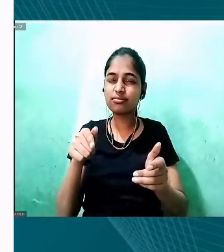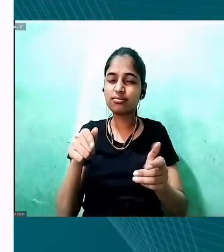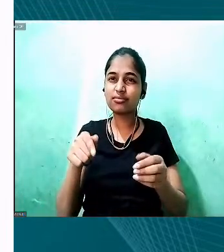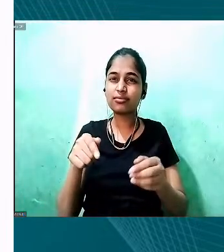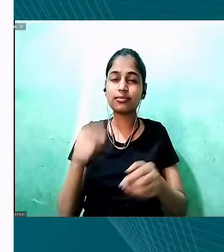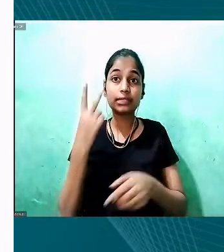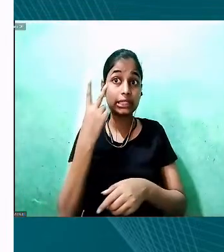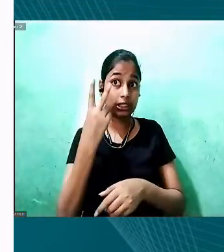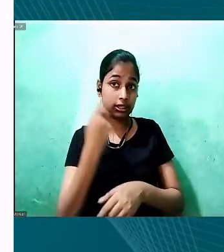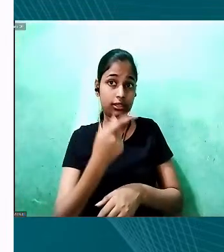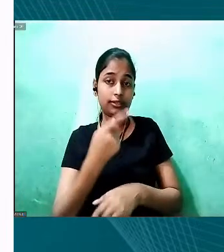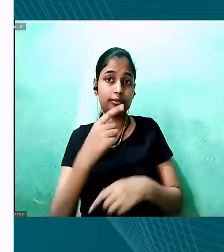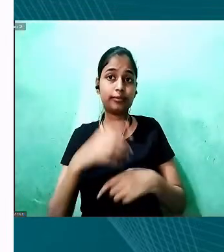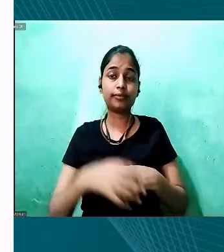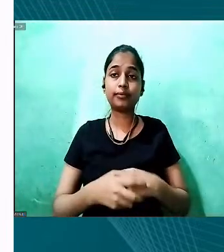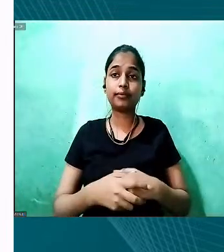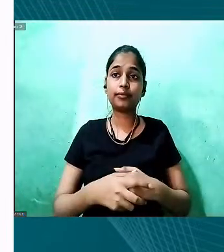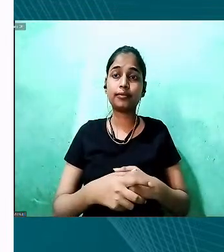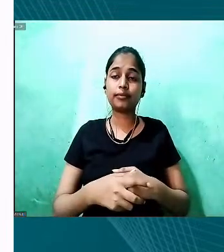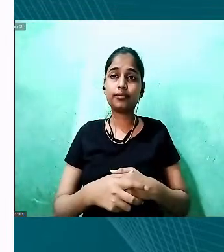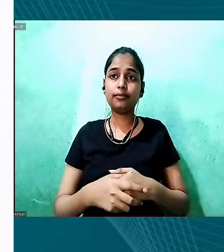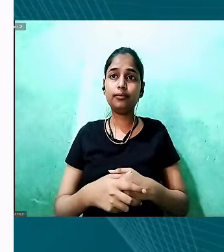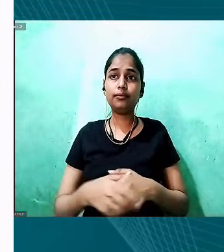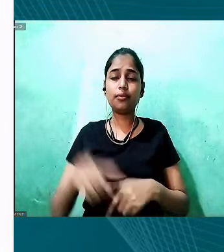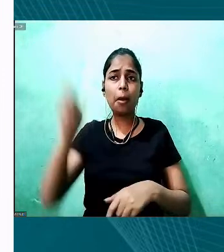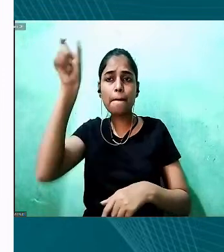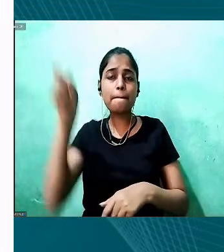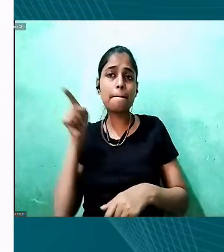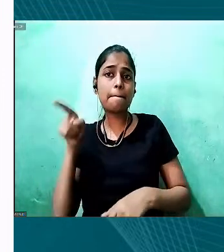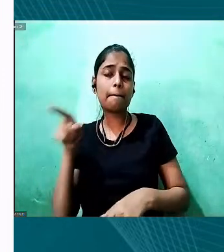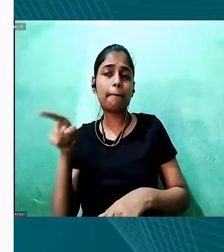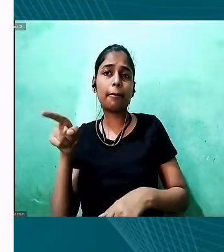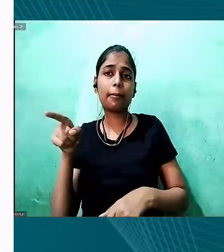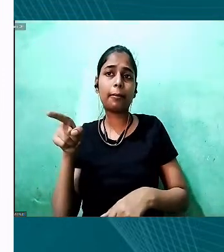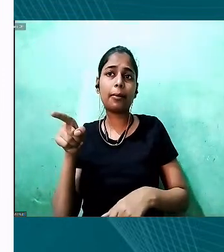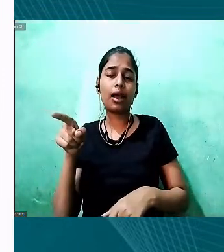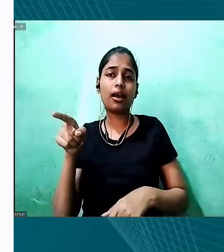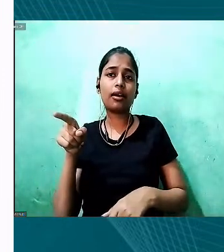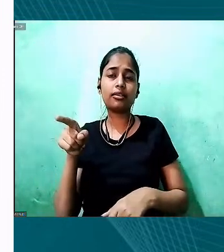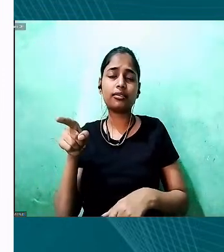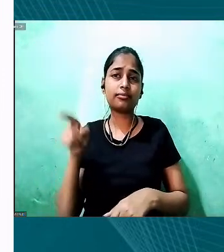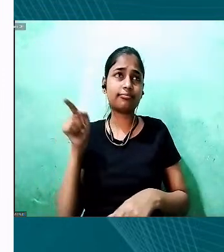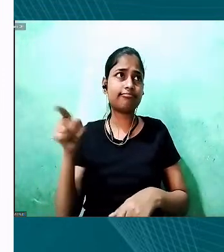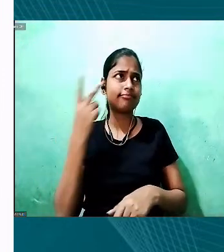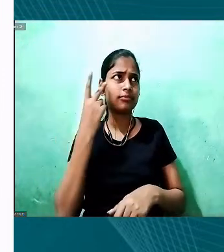The Miibil tears the box, its lining, everything.